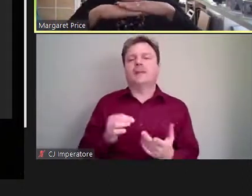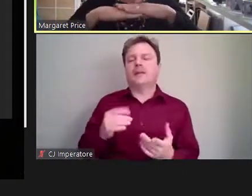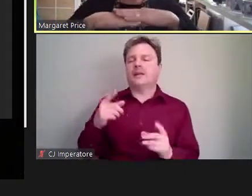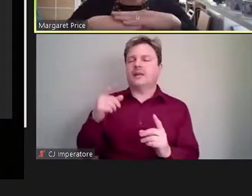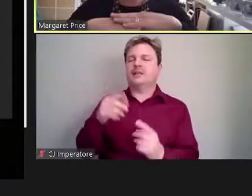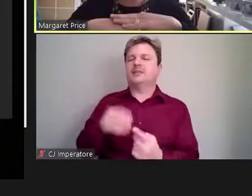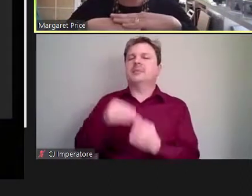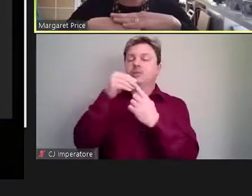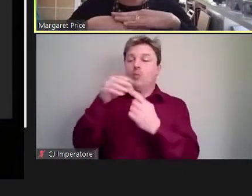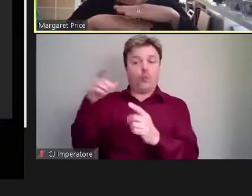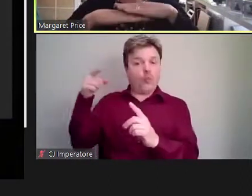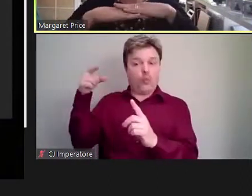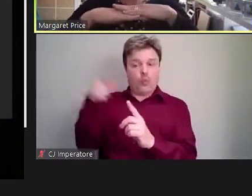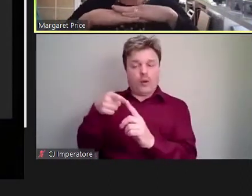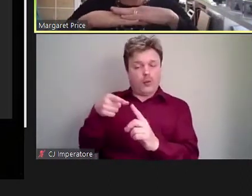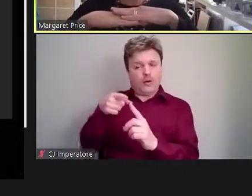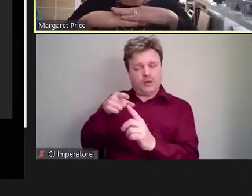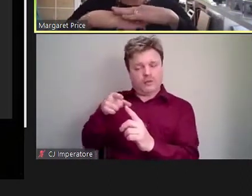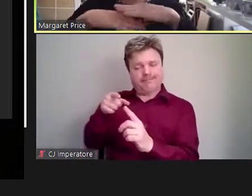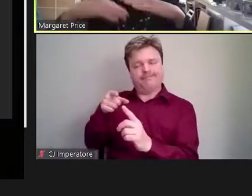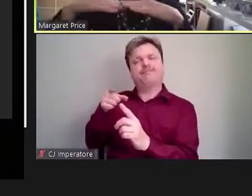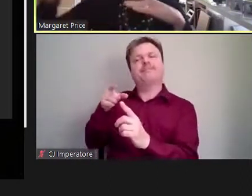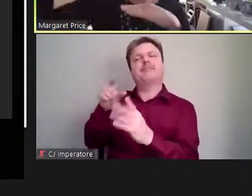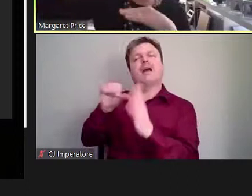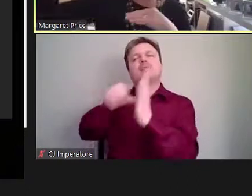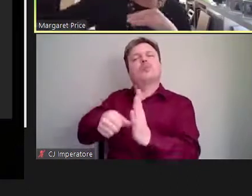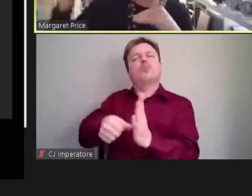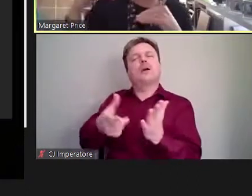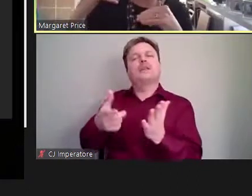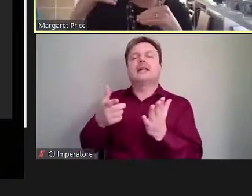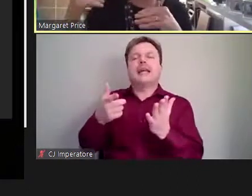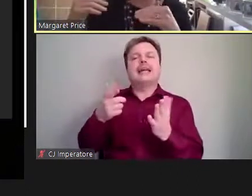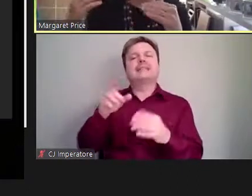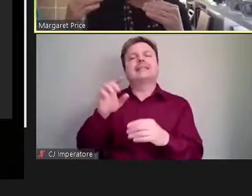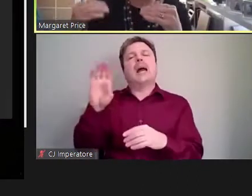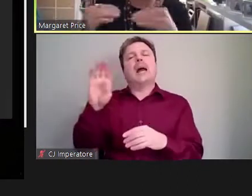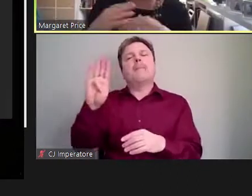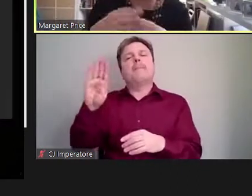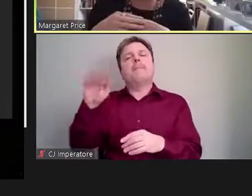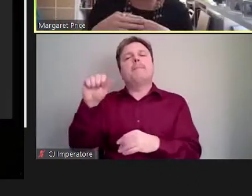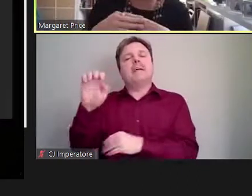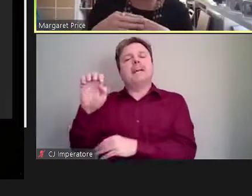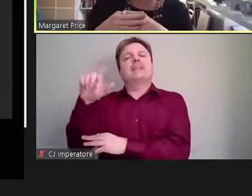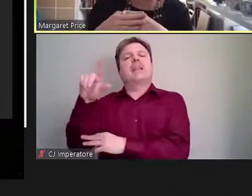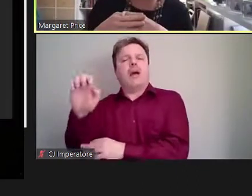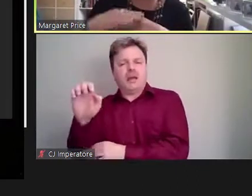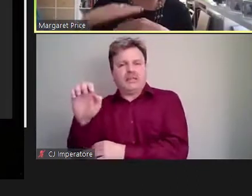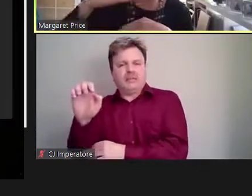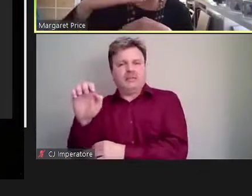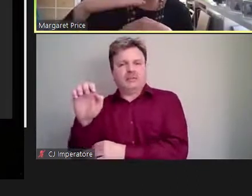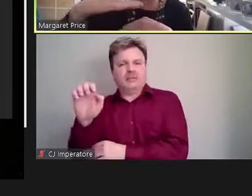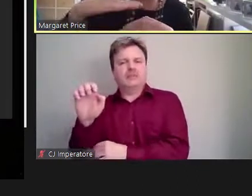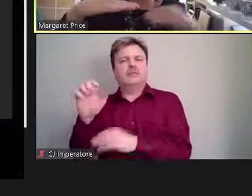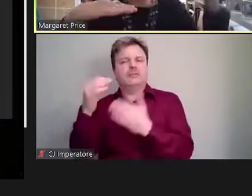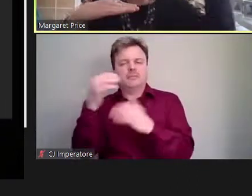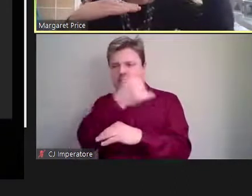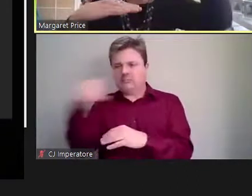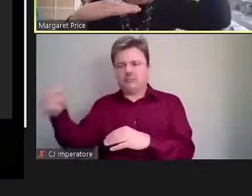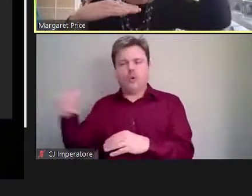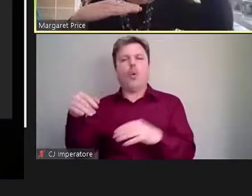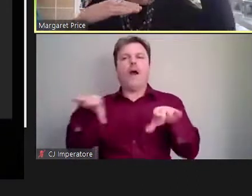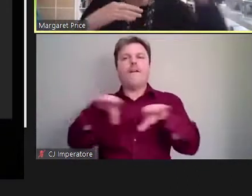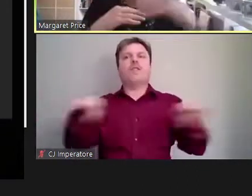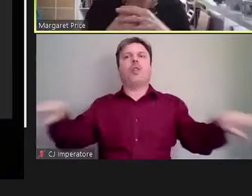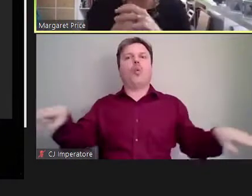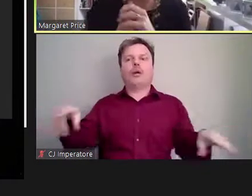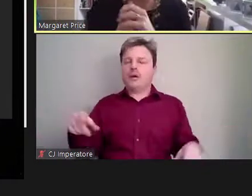a baseline or a floor. This is not, my spouse is an architect and likes to say, this is a floor, not a